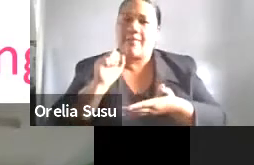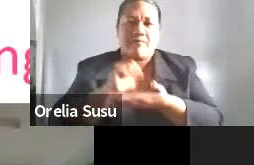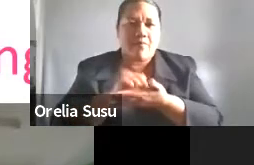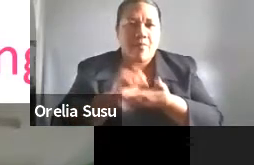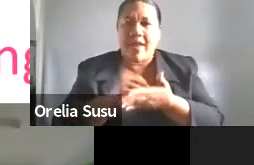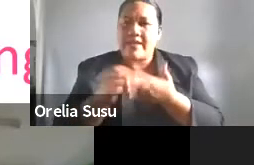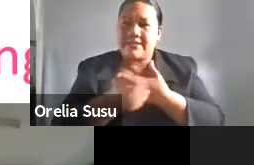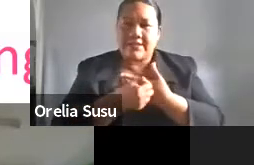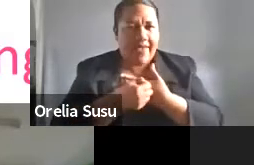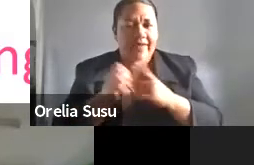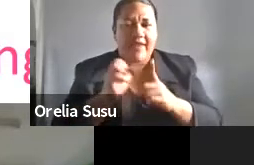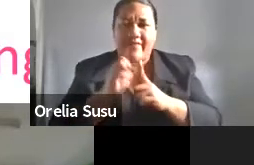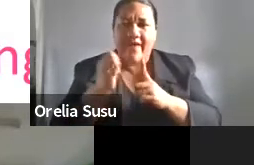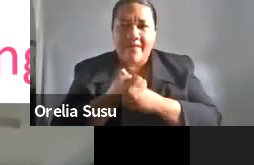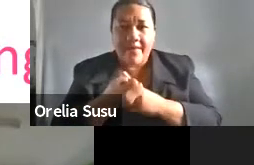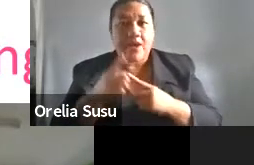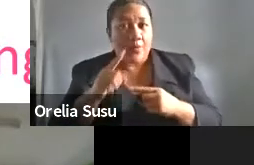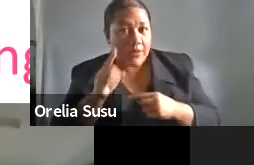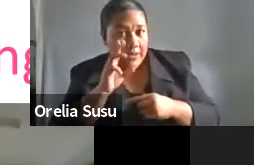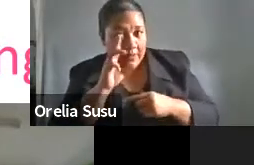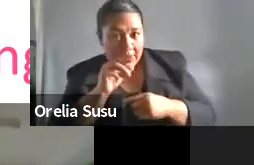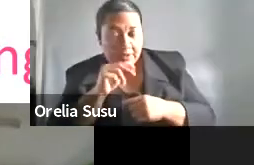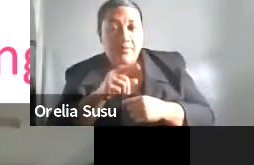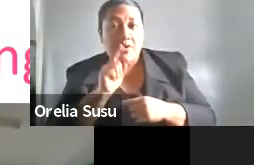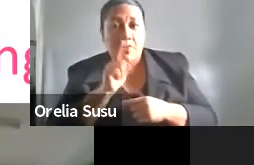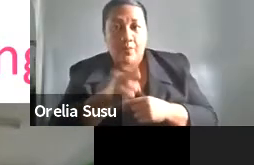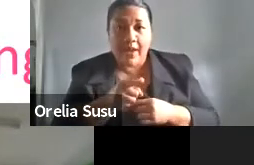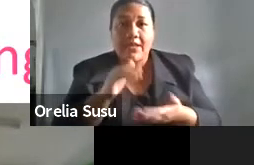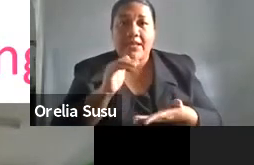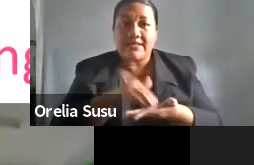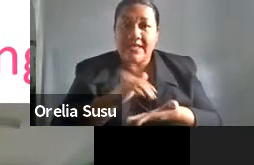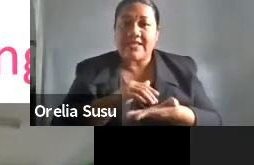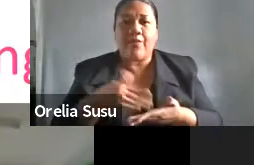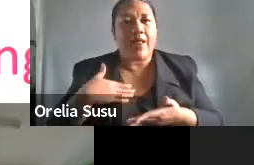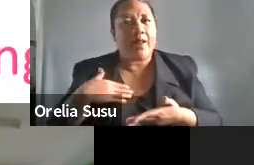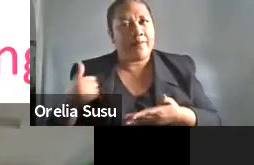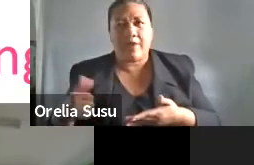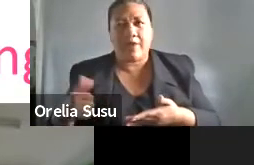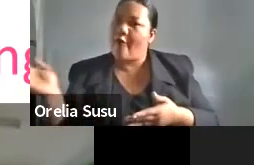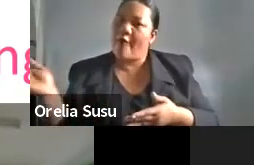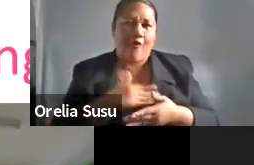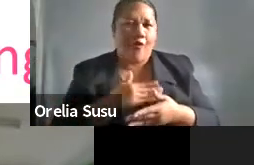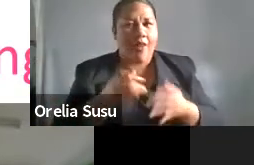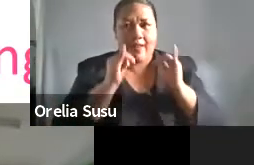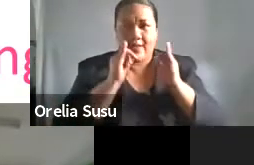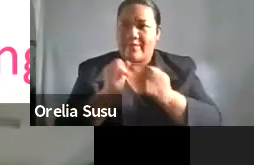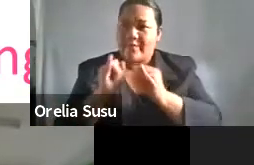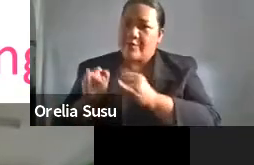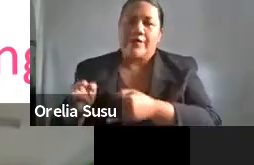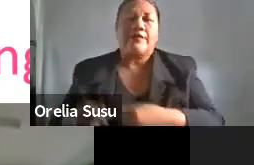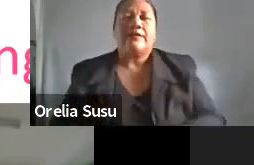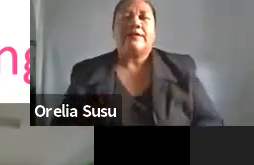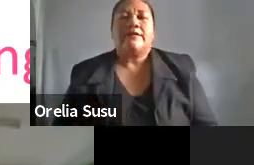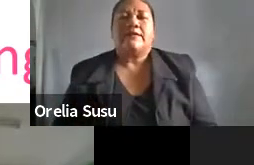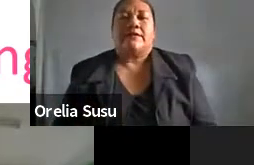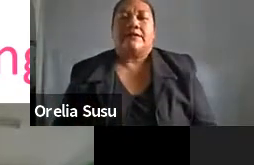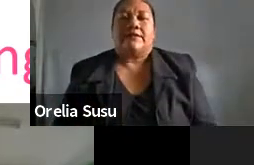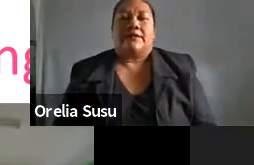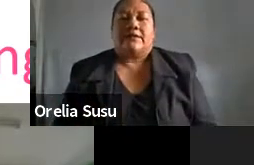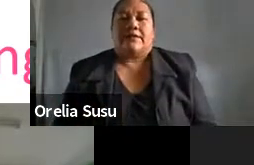you know, really of putting into the center is the well being of every individual human beings. Building